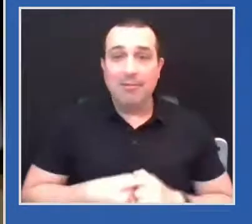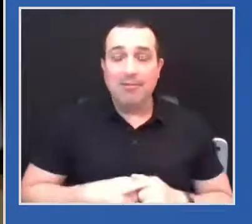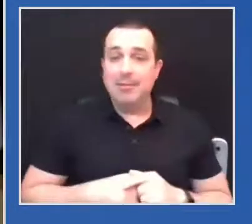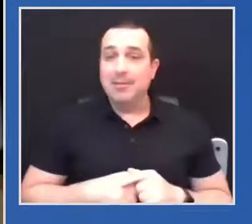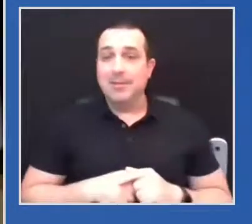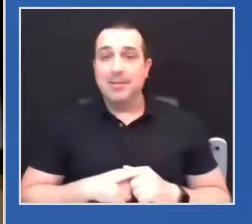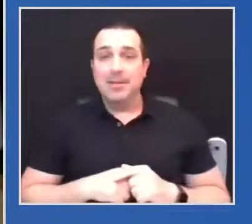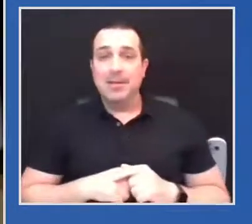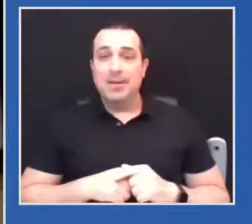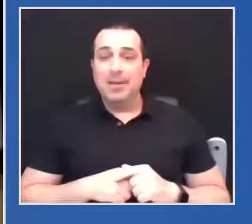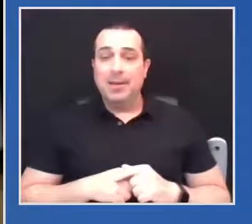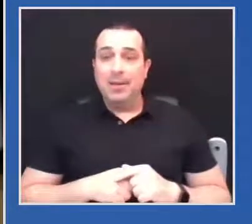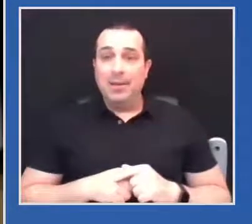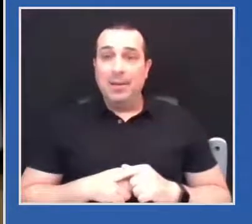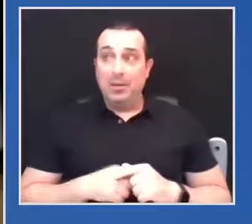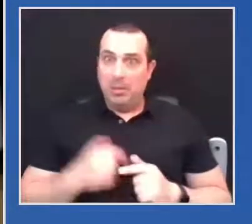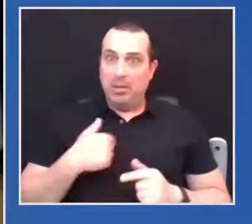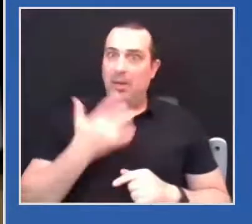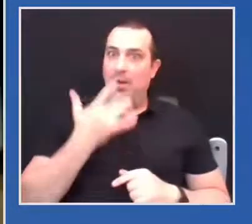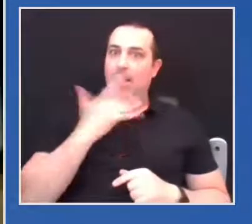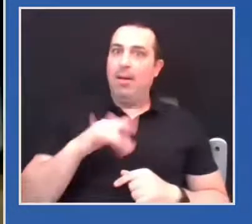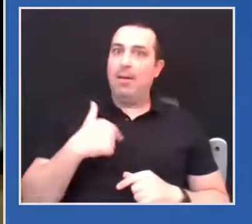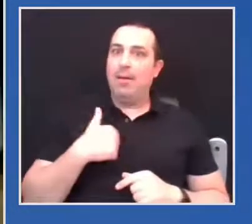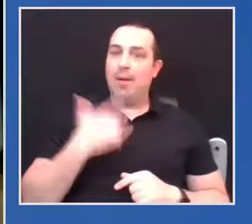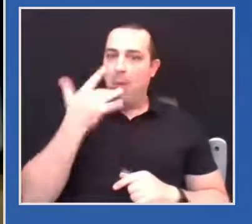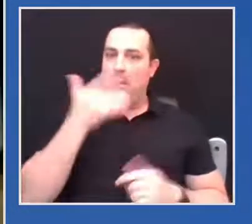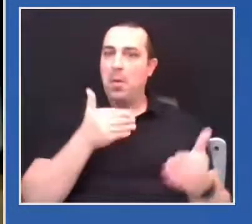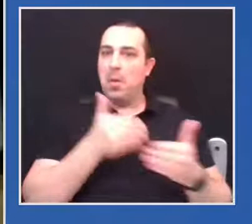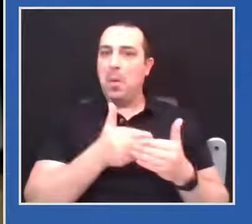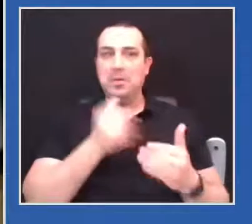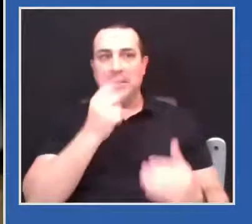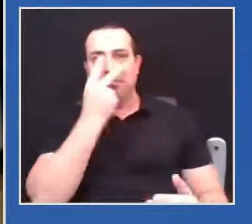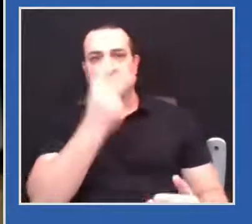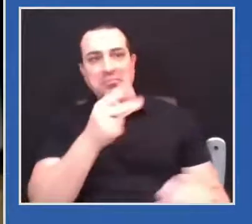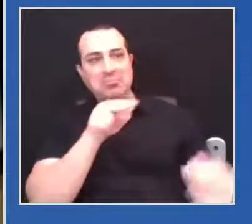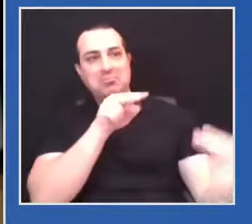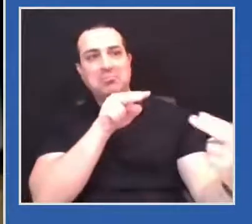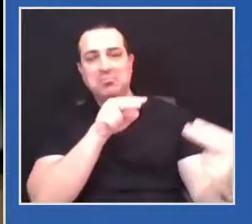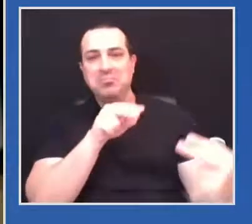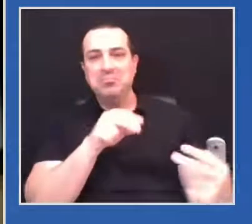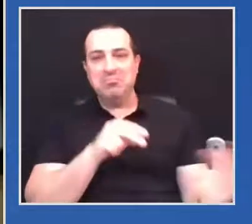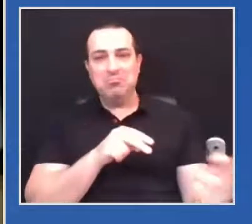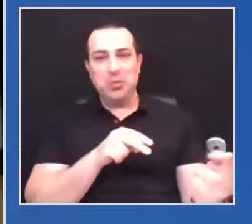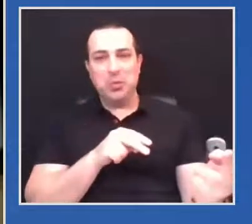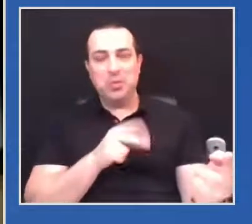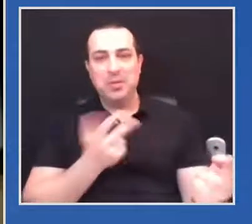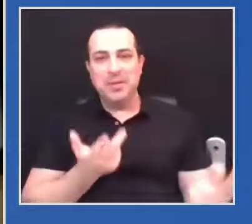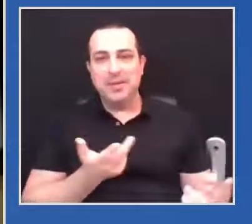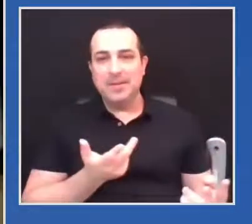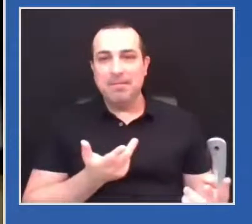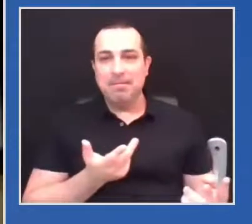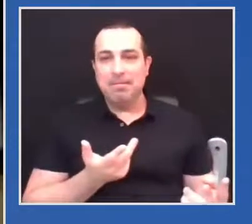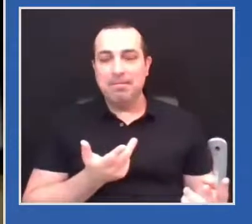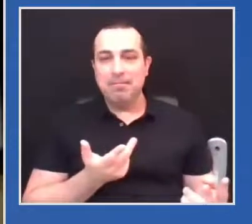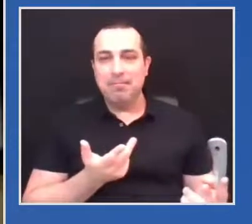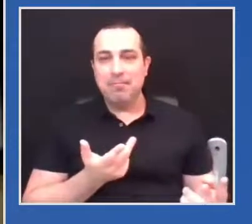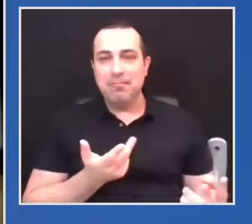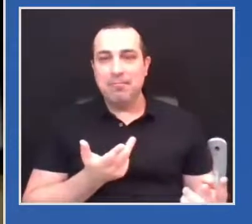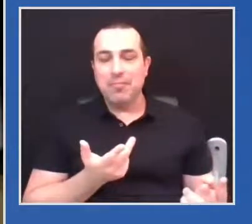And I'm luckier than most because they're nearby, those 2 of the 6. My